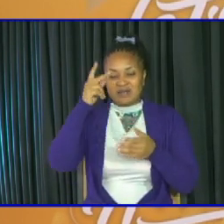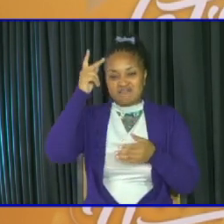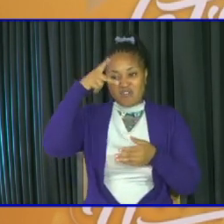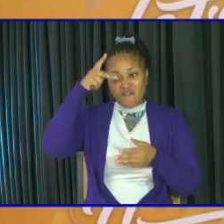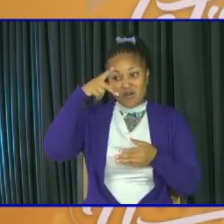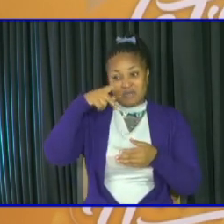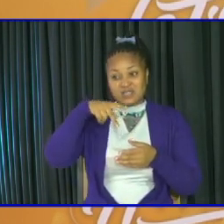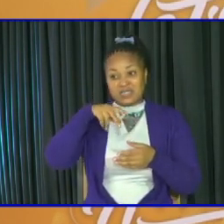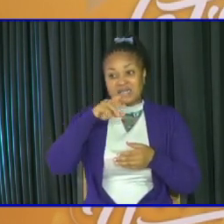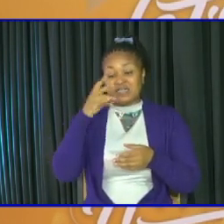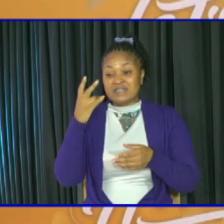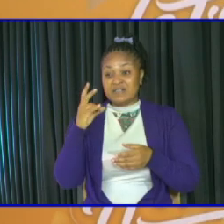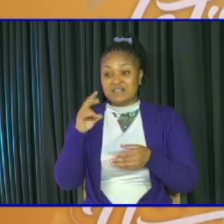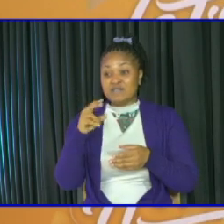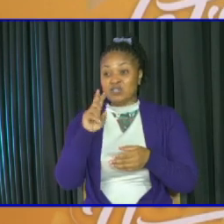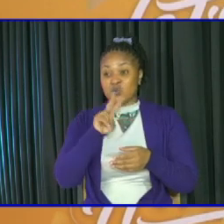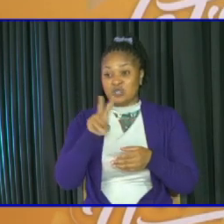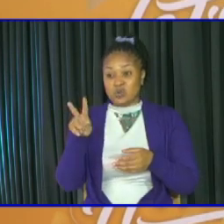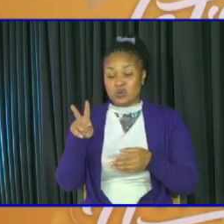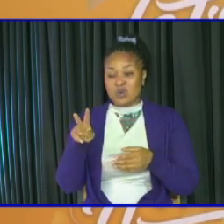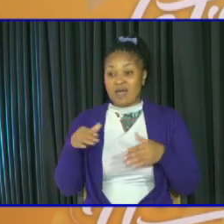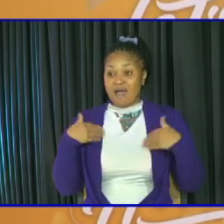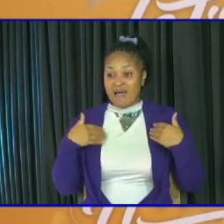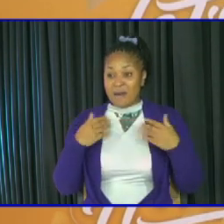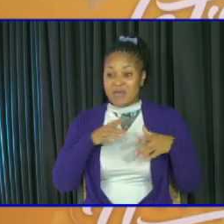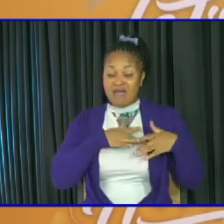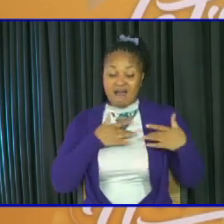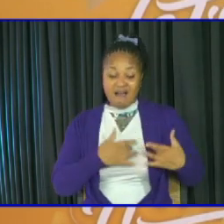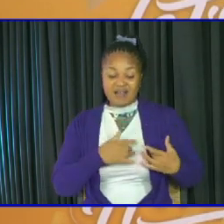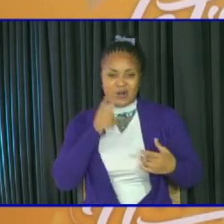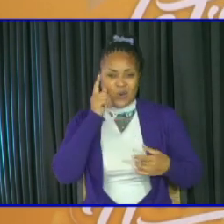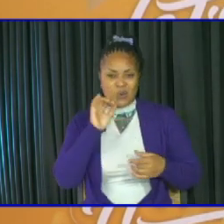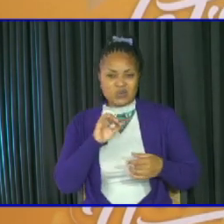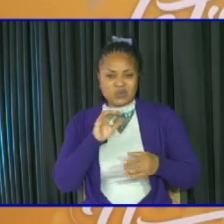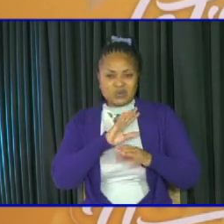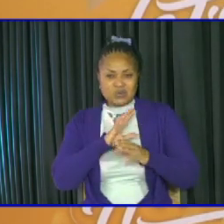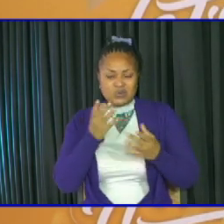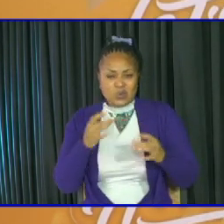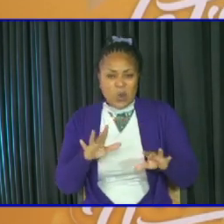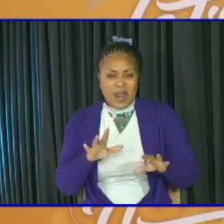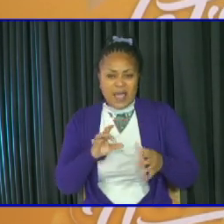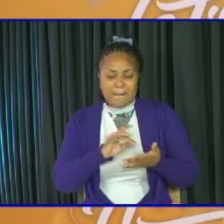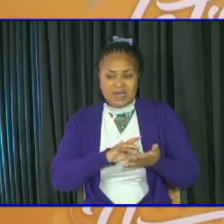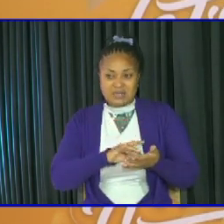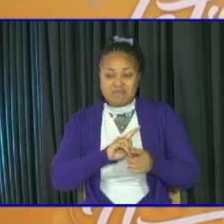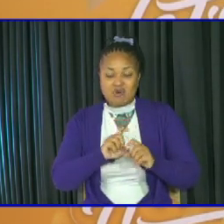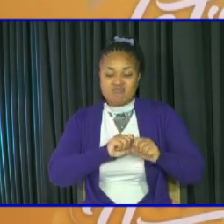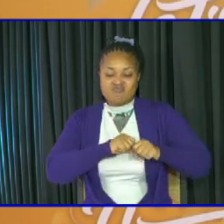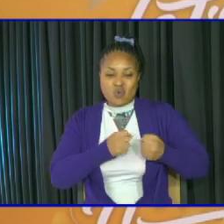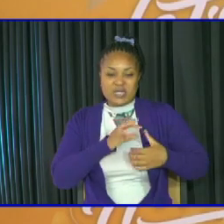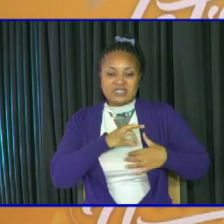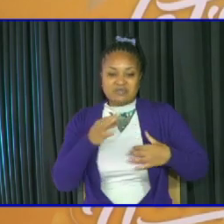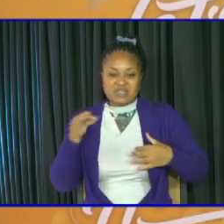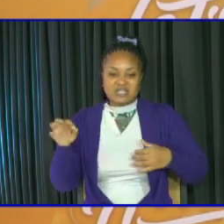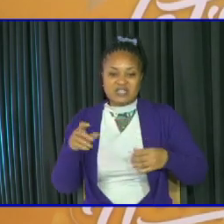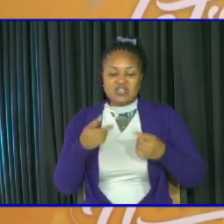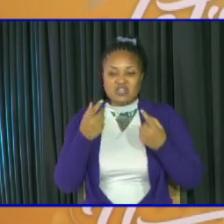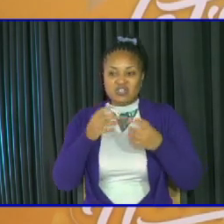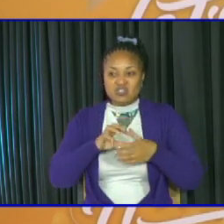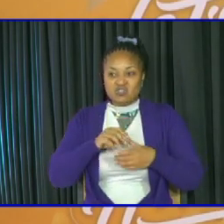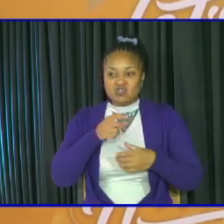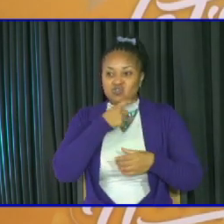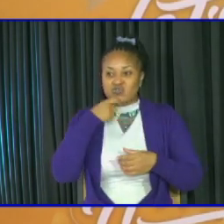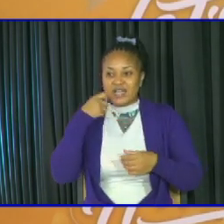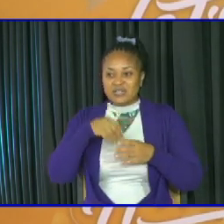22, a merry heart does good like medicine, but a broken spirit dries up the bones. God bless you. Have a healthy,